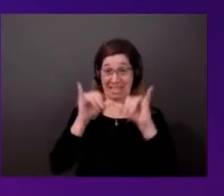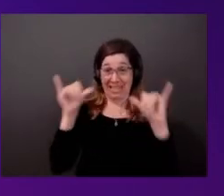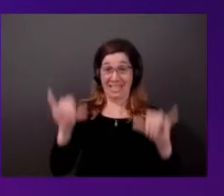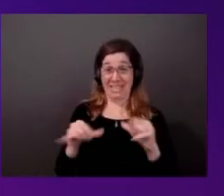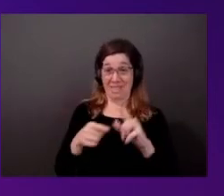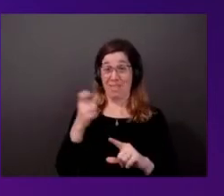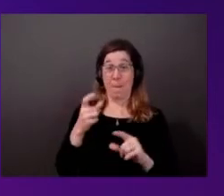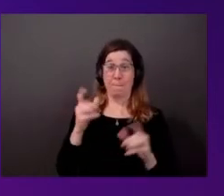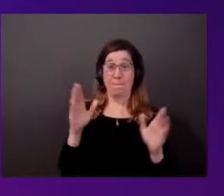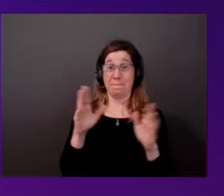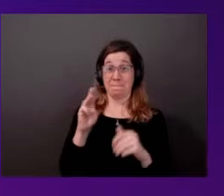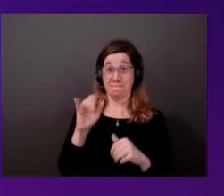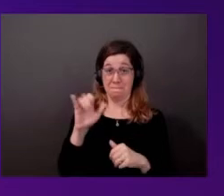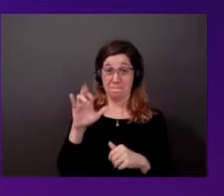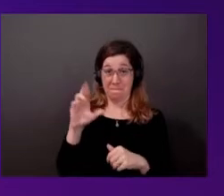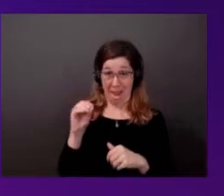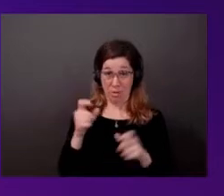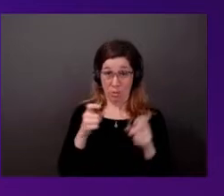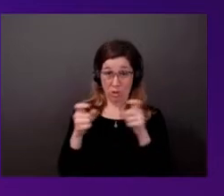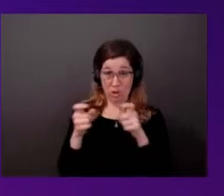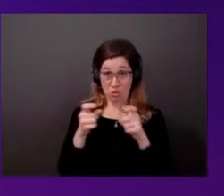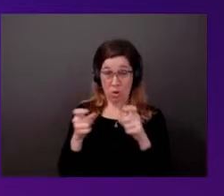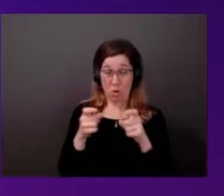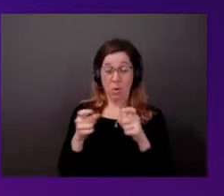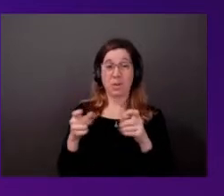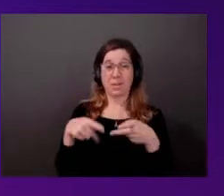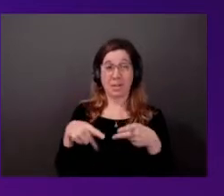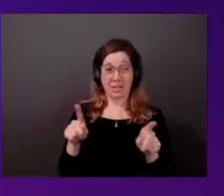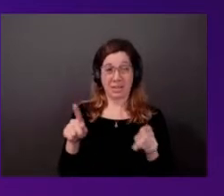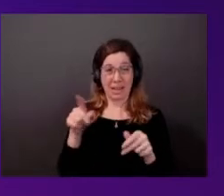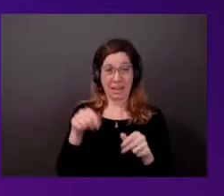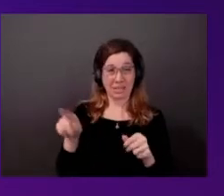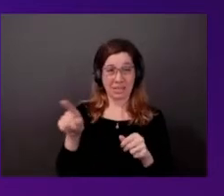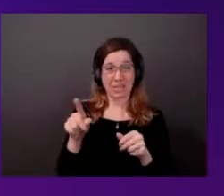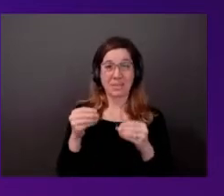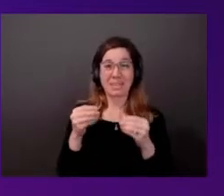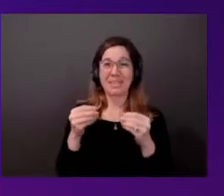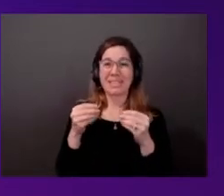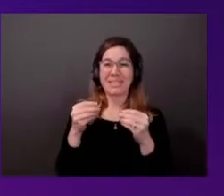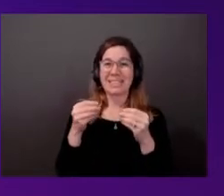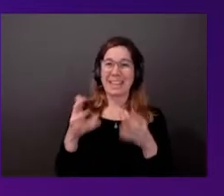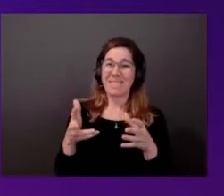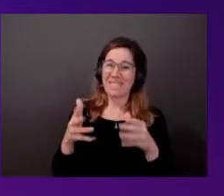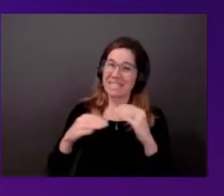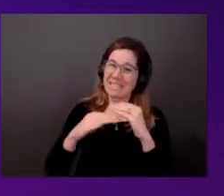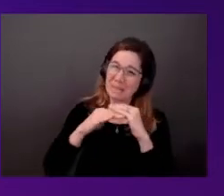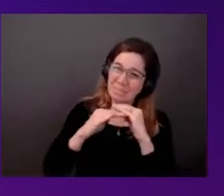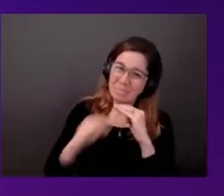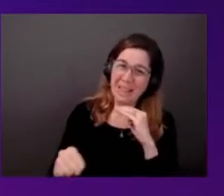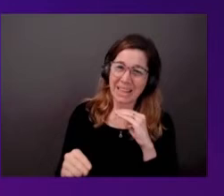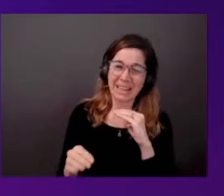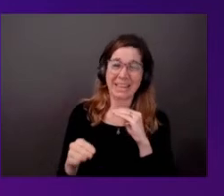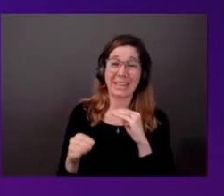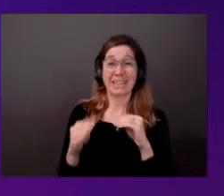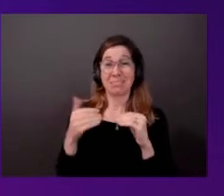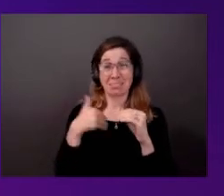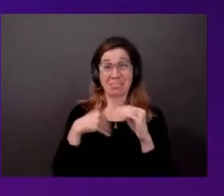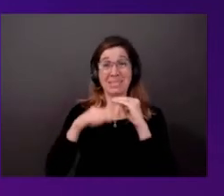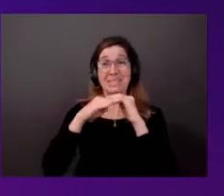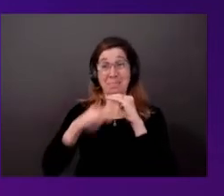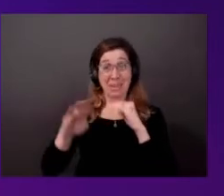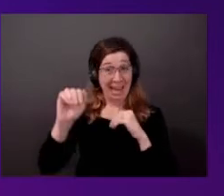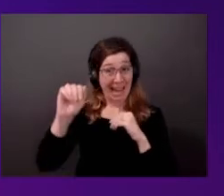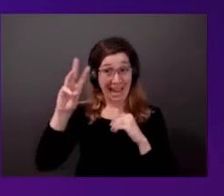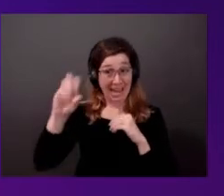or LTS, to give embedded developers the predictability and feature stability, with assurance from AWS of security updates